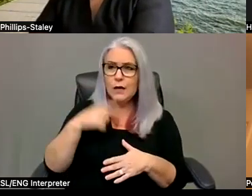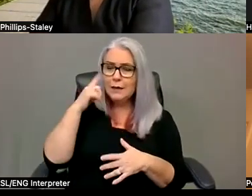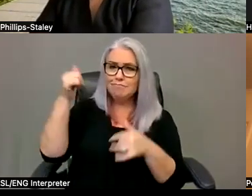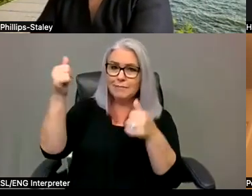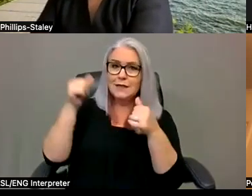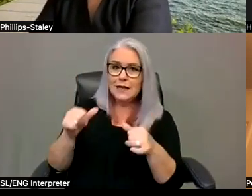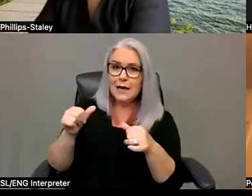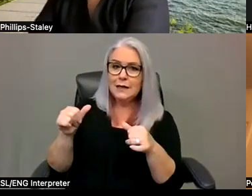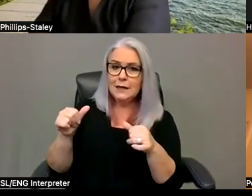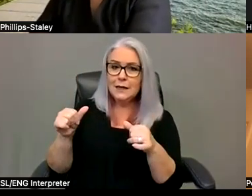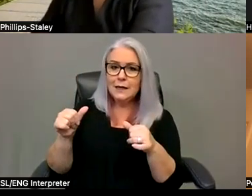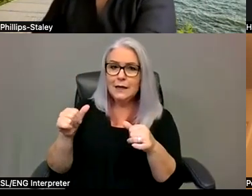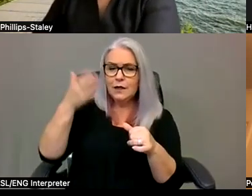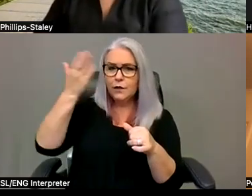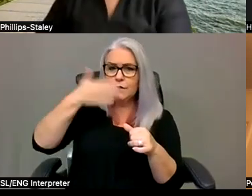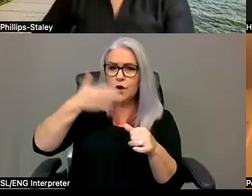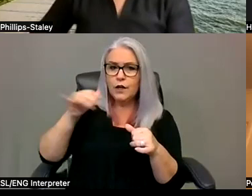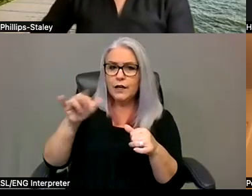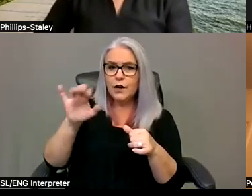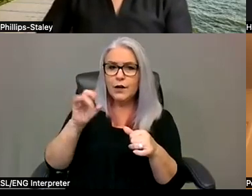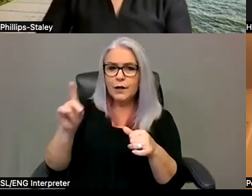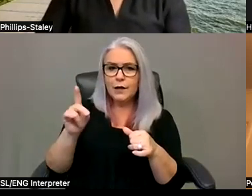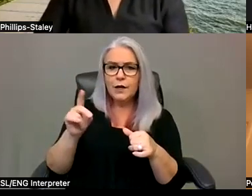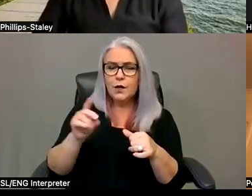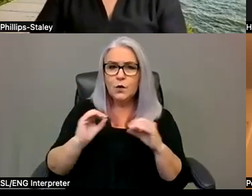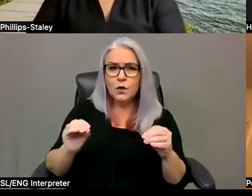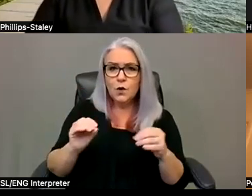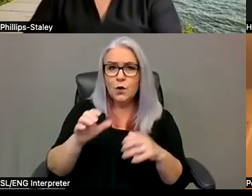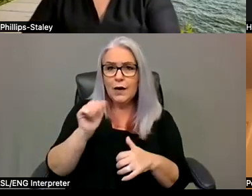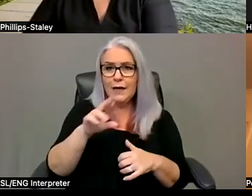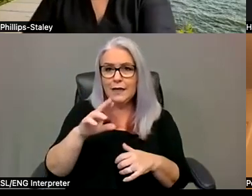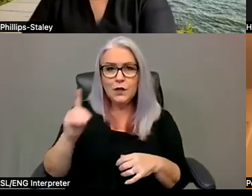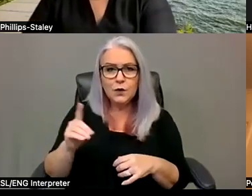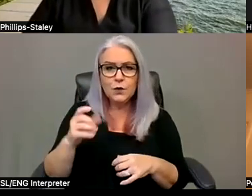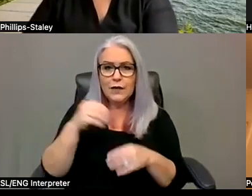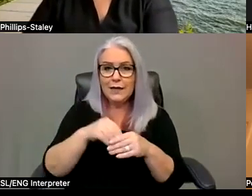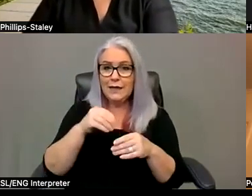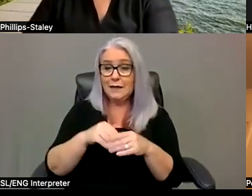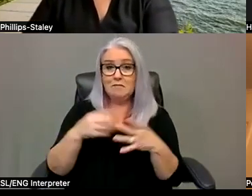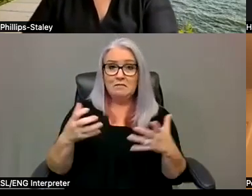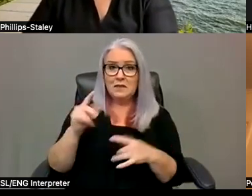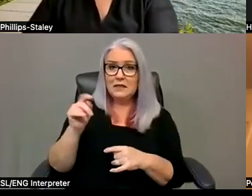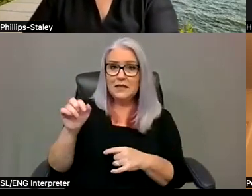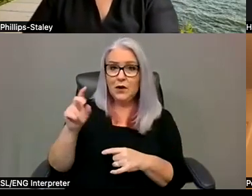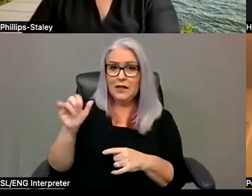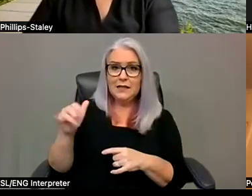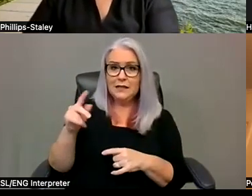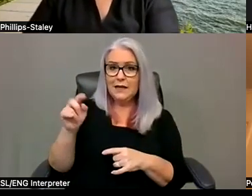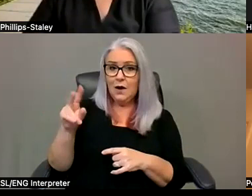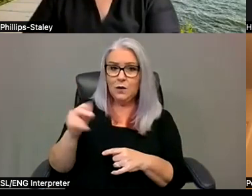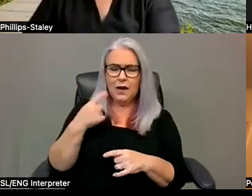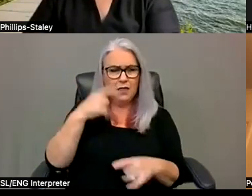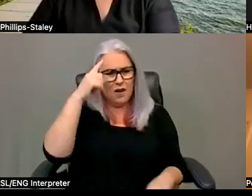on a front yard that said no ADUs in Tarrytown. And I wasn't aware of what an ADU was. So I looked it up and I thought, you got to be kidding